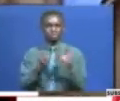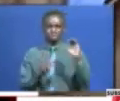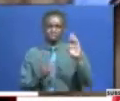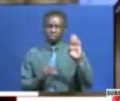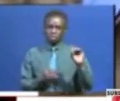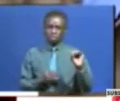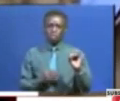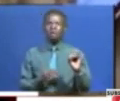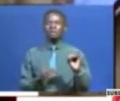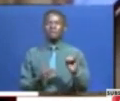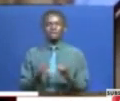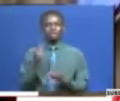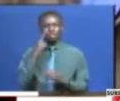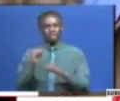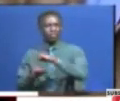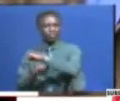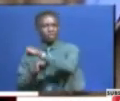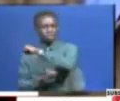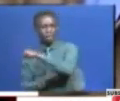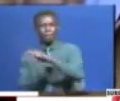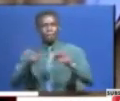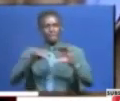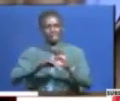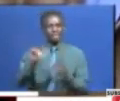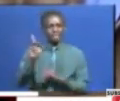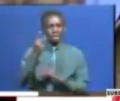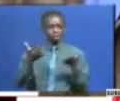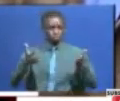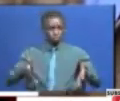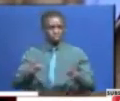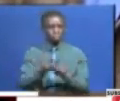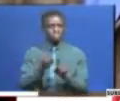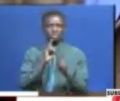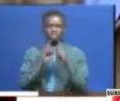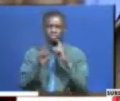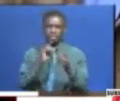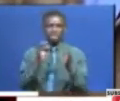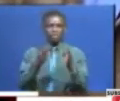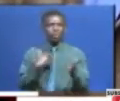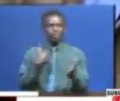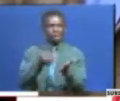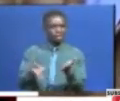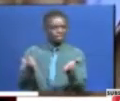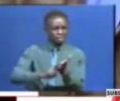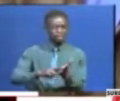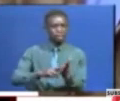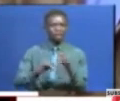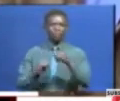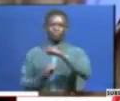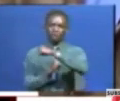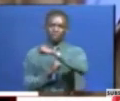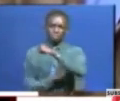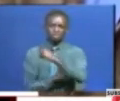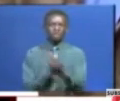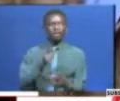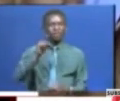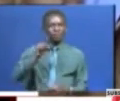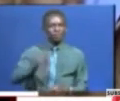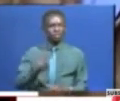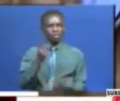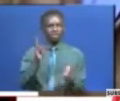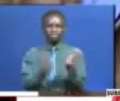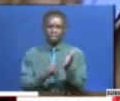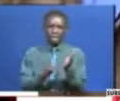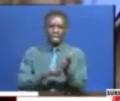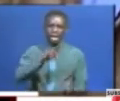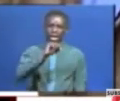Kenya, today, as we speak, if you want to register a foundation, you are vetted by NIS